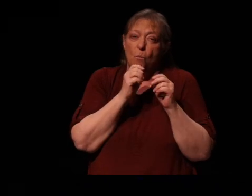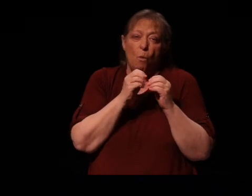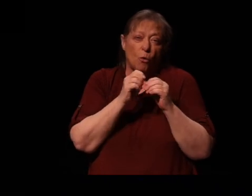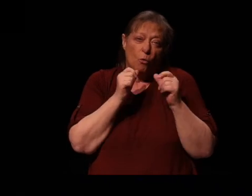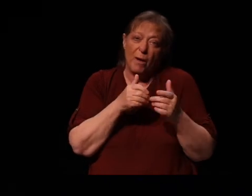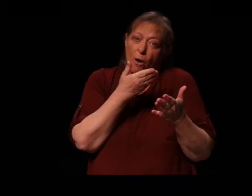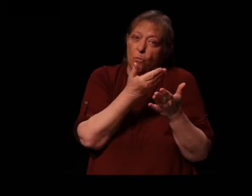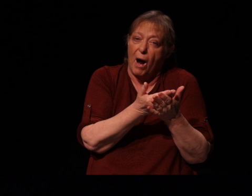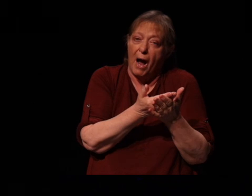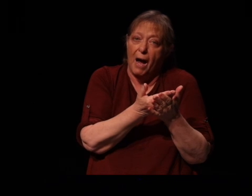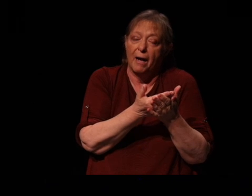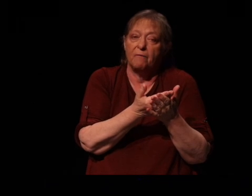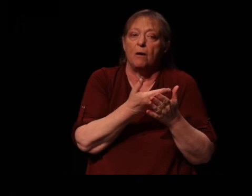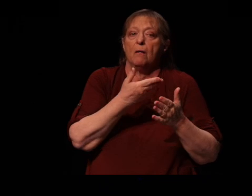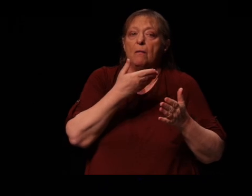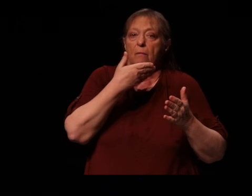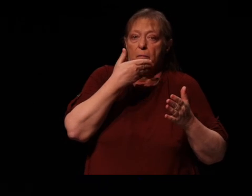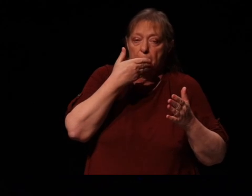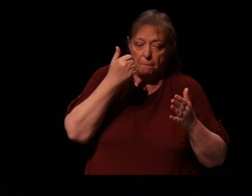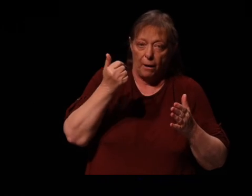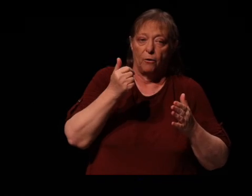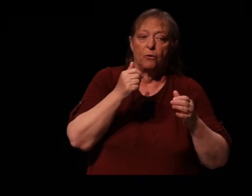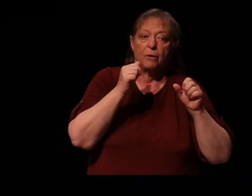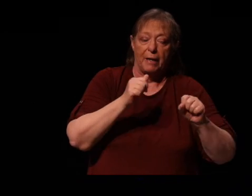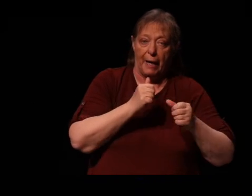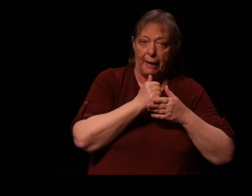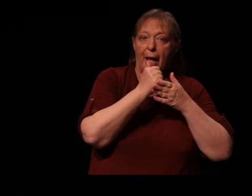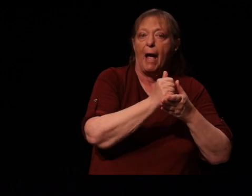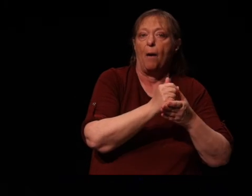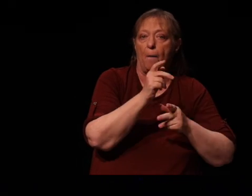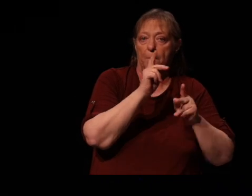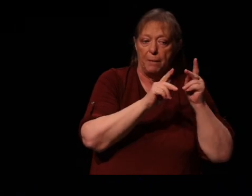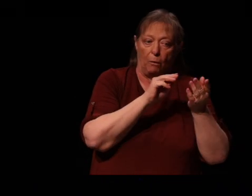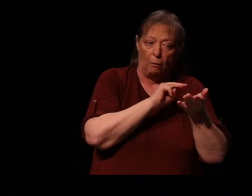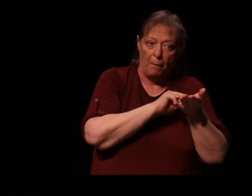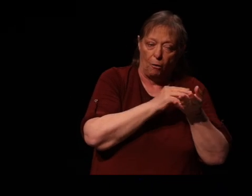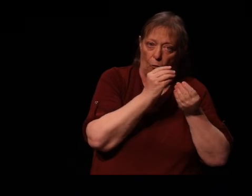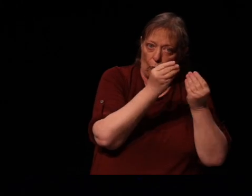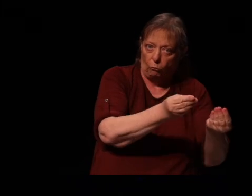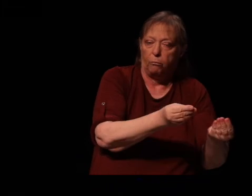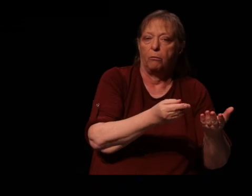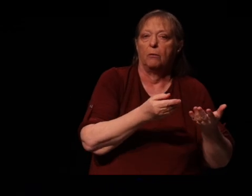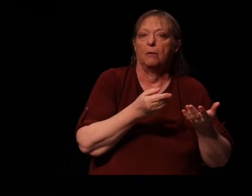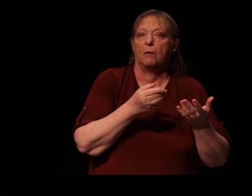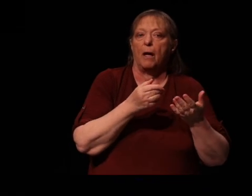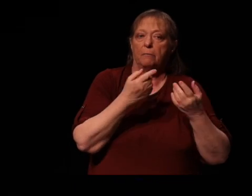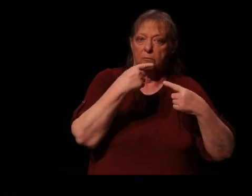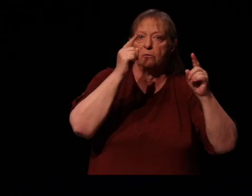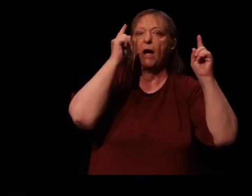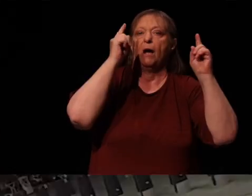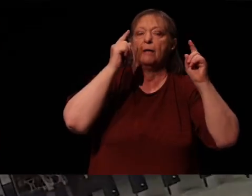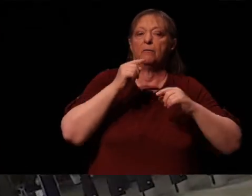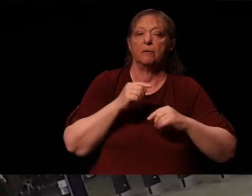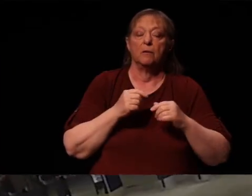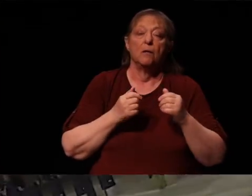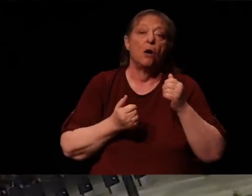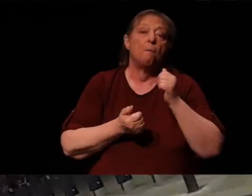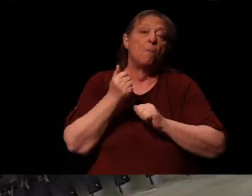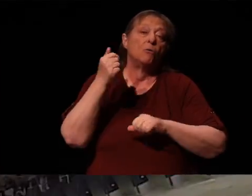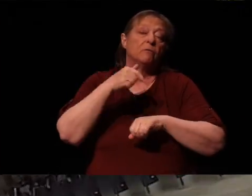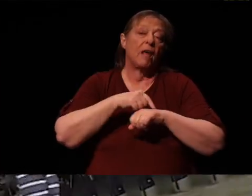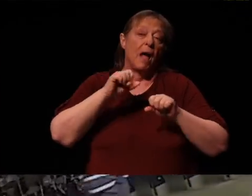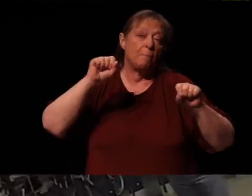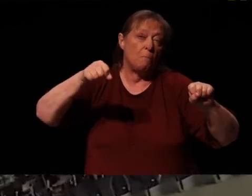minutes save lives, and the quicker we're able to get people to the scene, the better chance they stand of surviving. And so they're